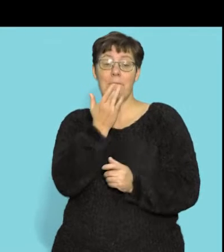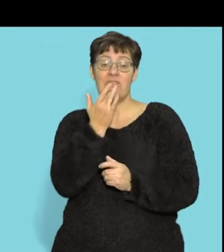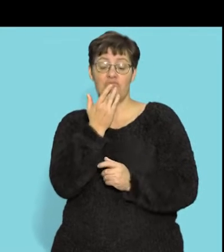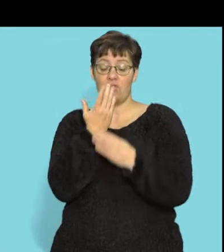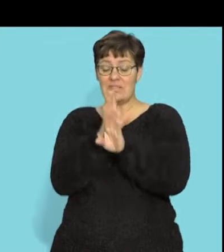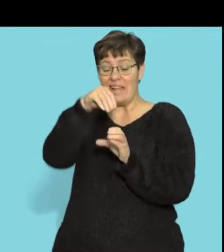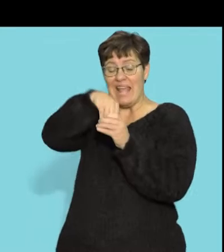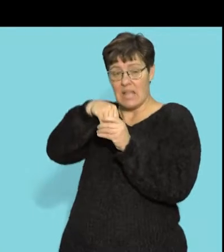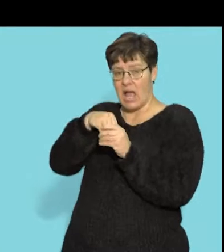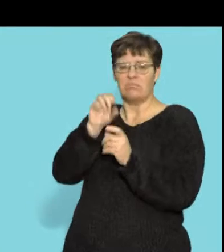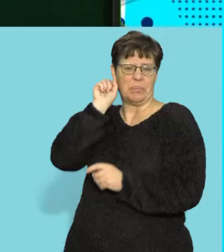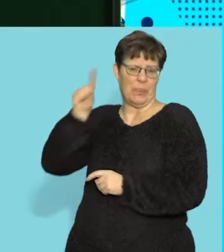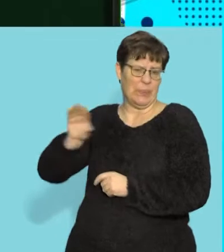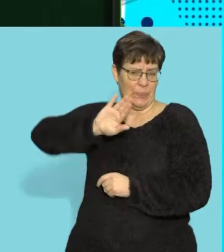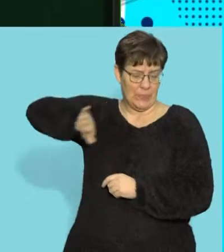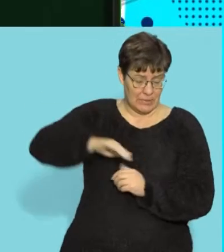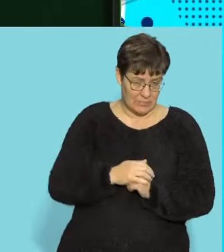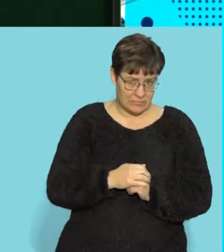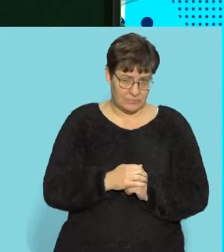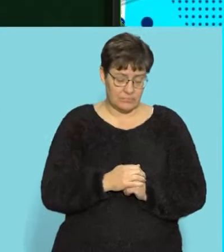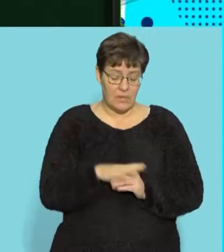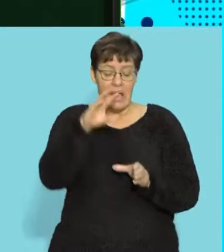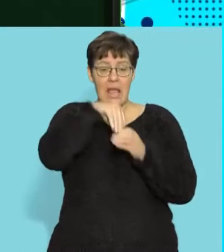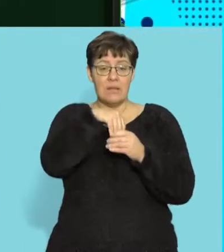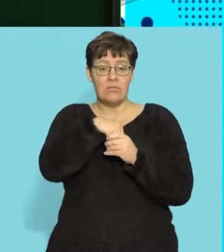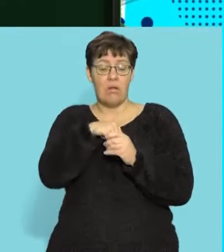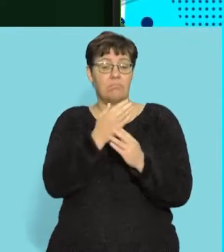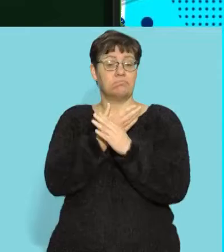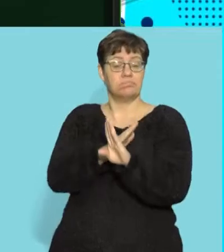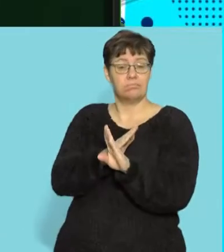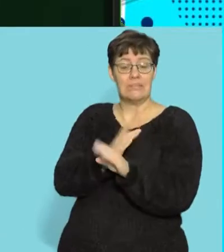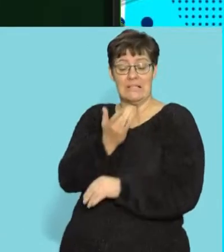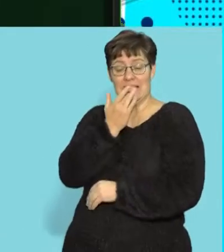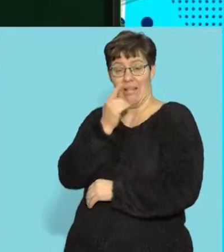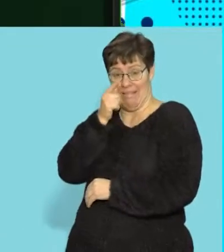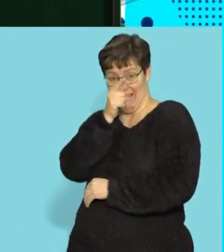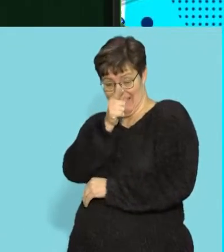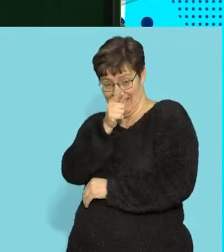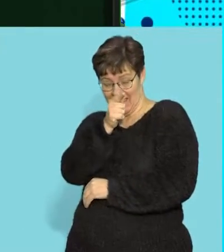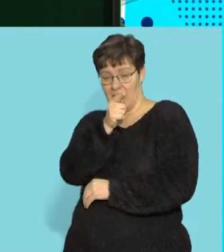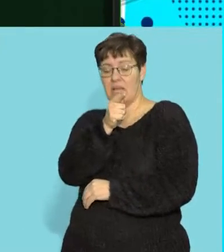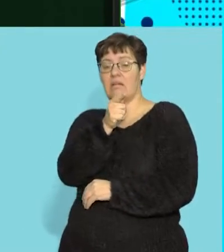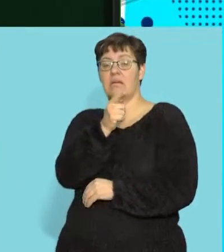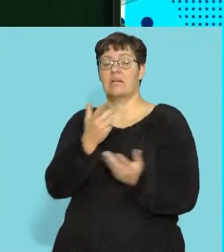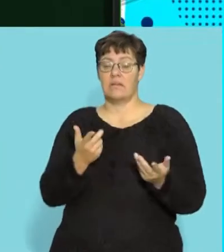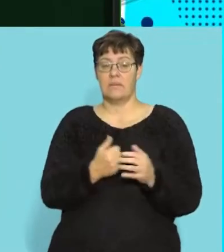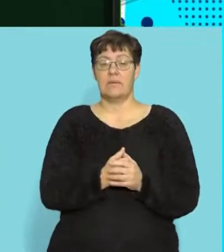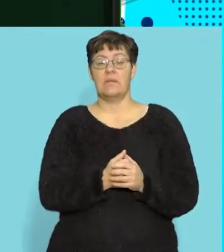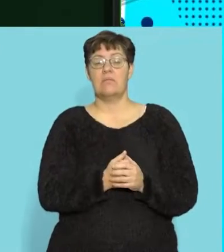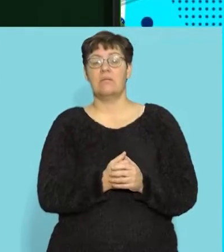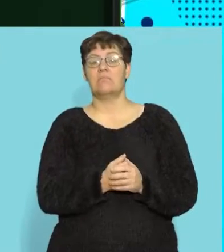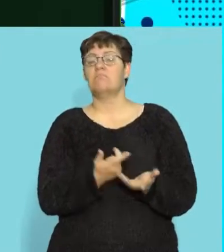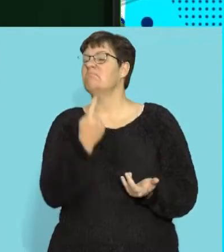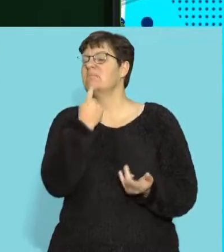Now let's put this on record. If we ignore the internal resistance of the source of energy, which is the battery or the